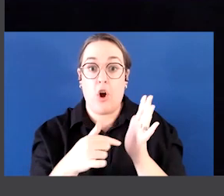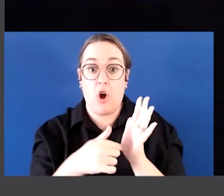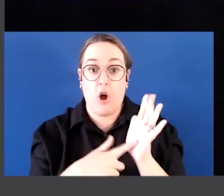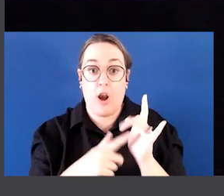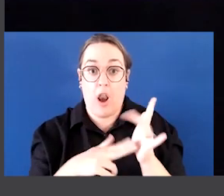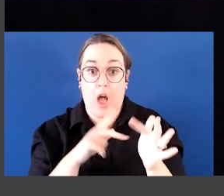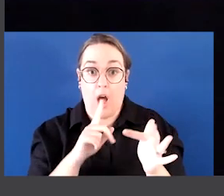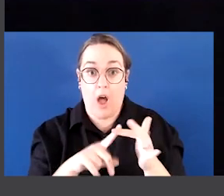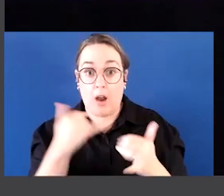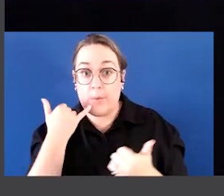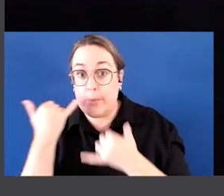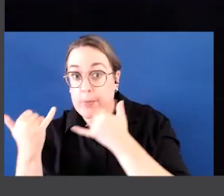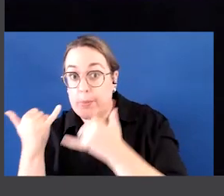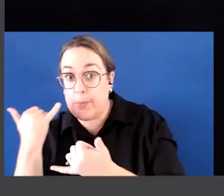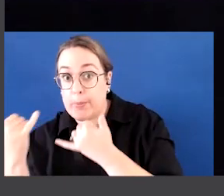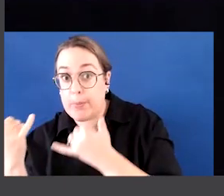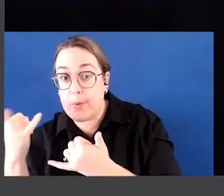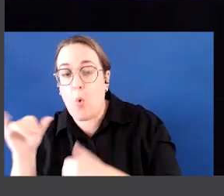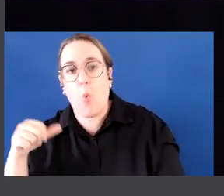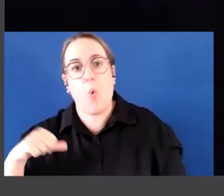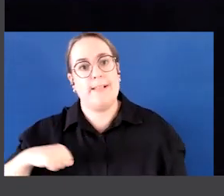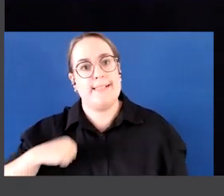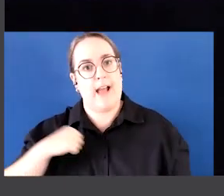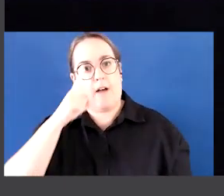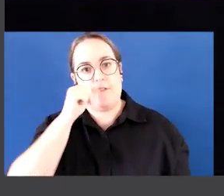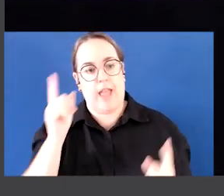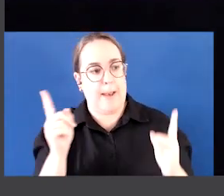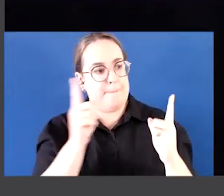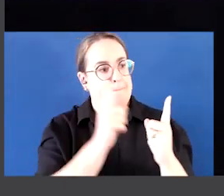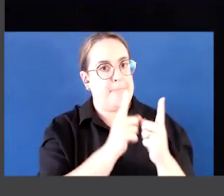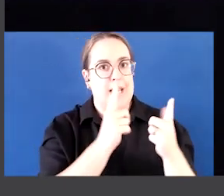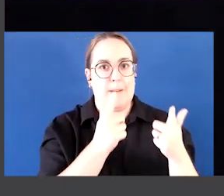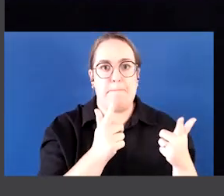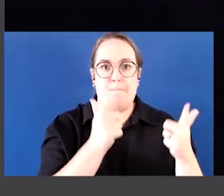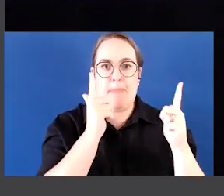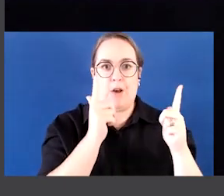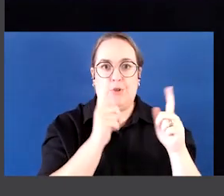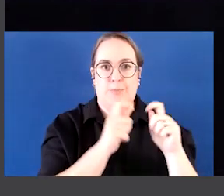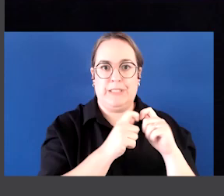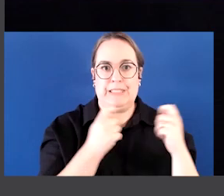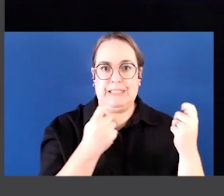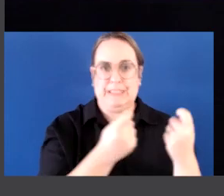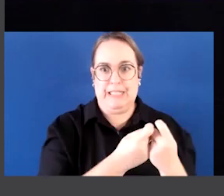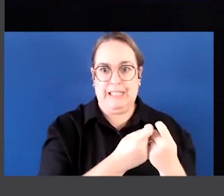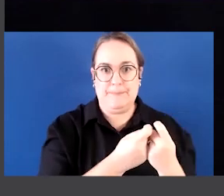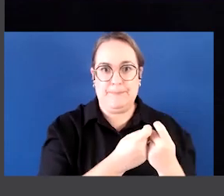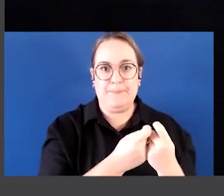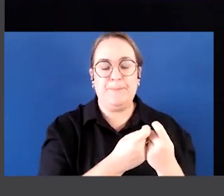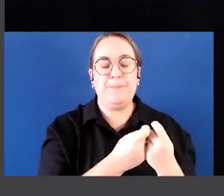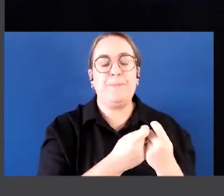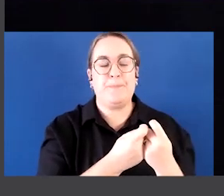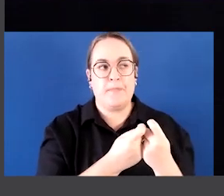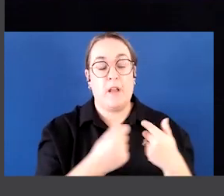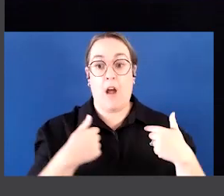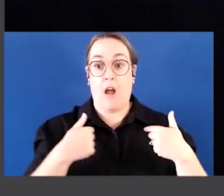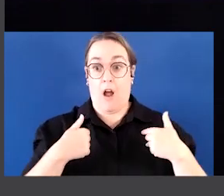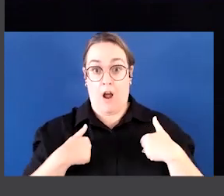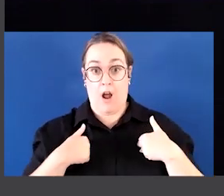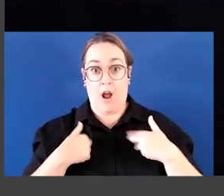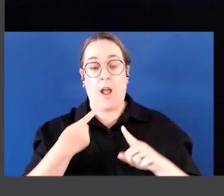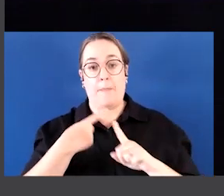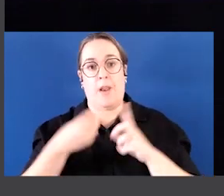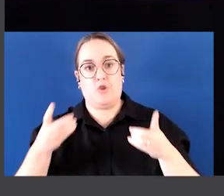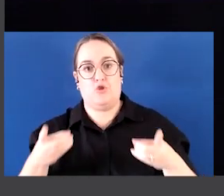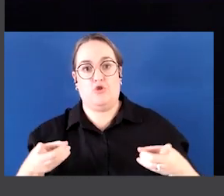earlier, we've got the hotline and we do promote that quite strongly. Staff can come and talk to their senior management teams on any issues, and